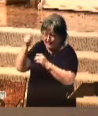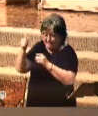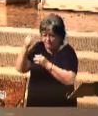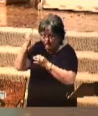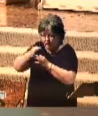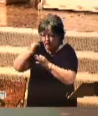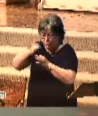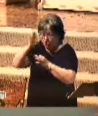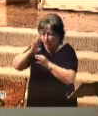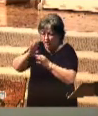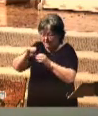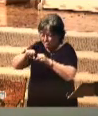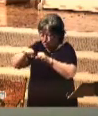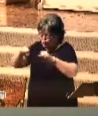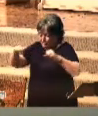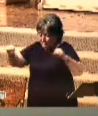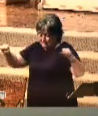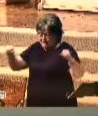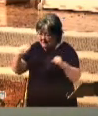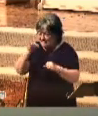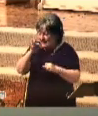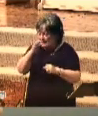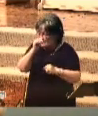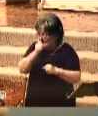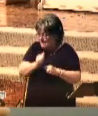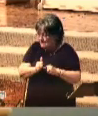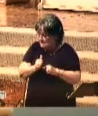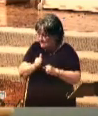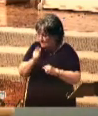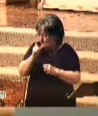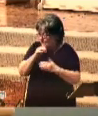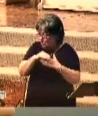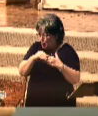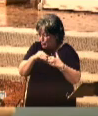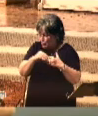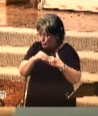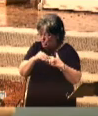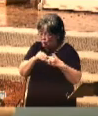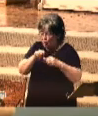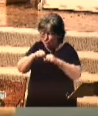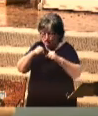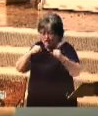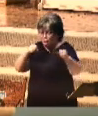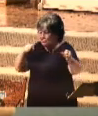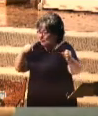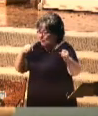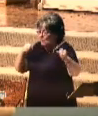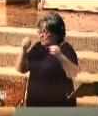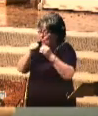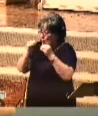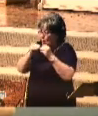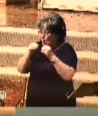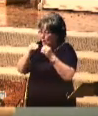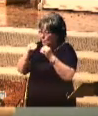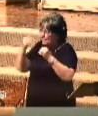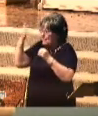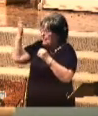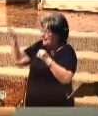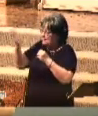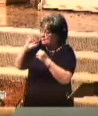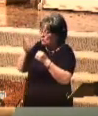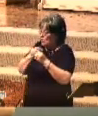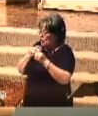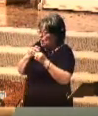God can stretch 9/10 of a dollar so much farther with him as our partner than